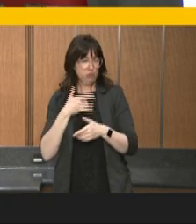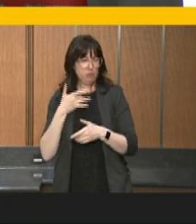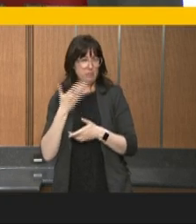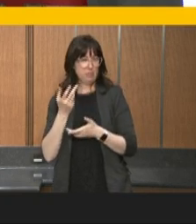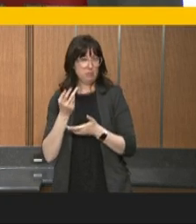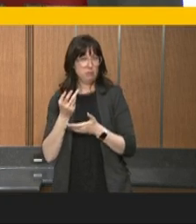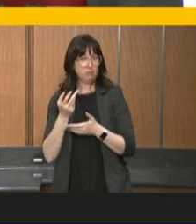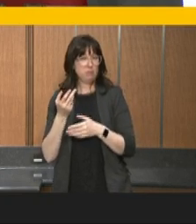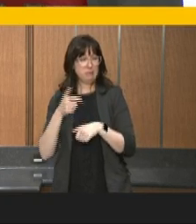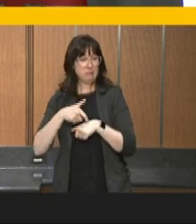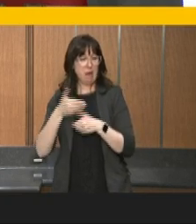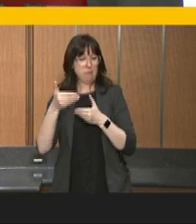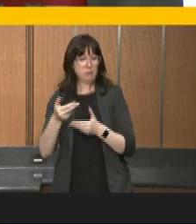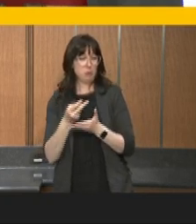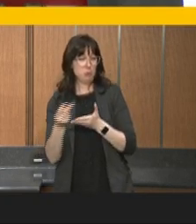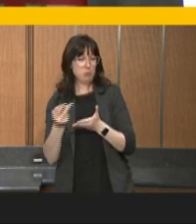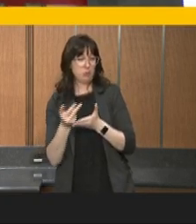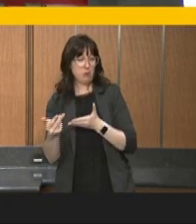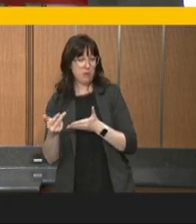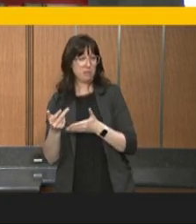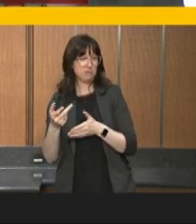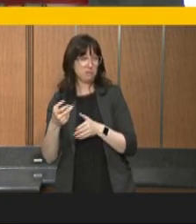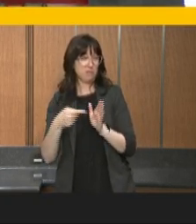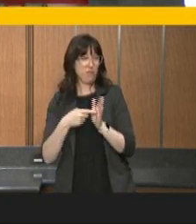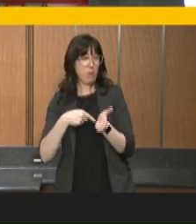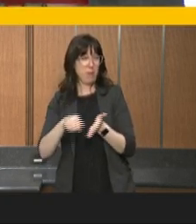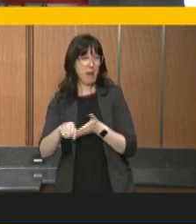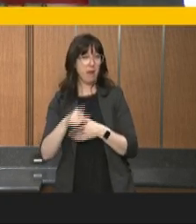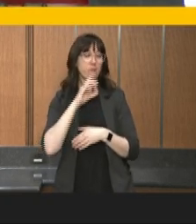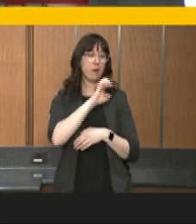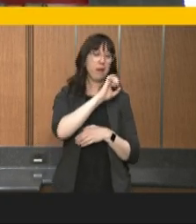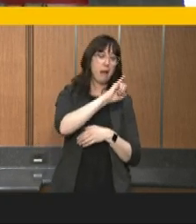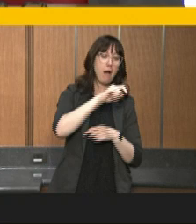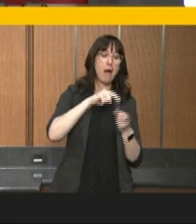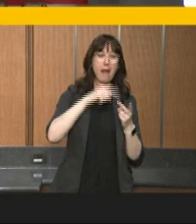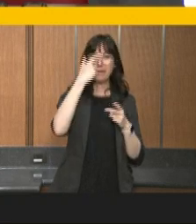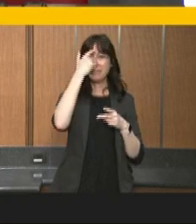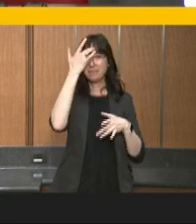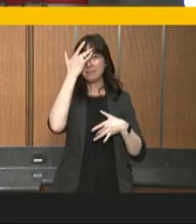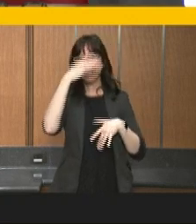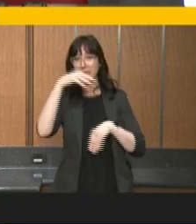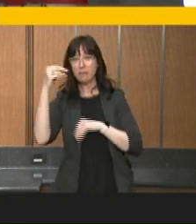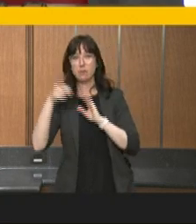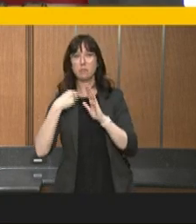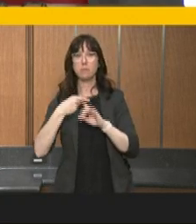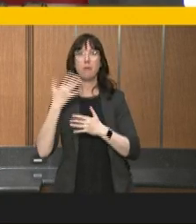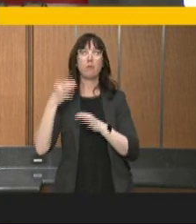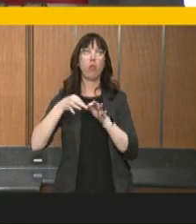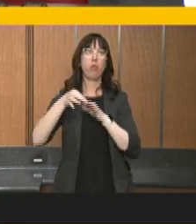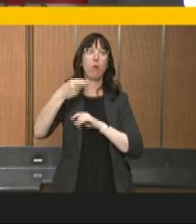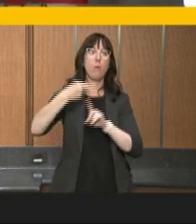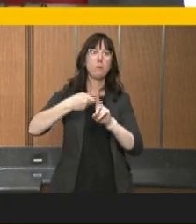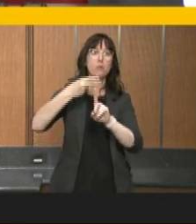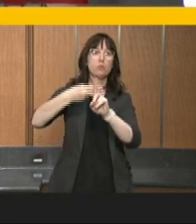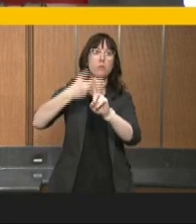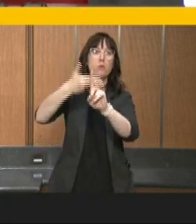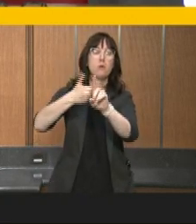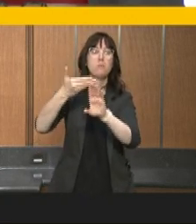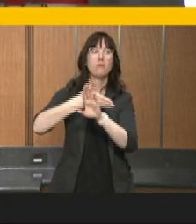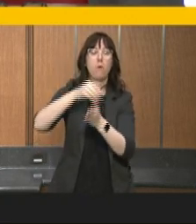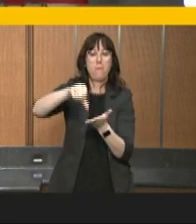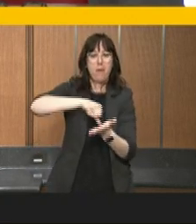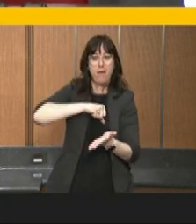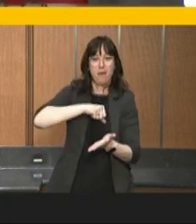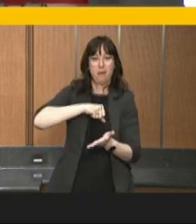two or three weeks? Because when we're talking about EI sick leave, sometimes it takes months to receive the checks, and now there will be more people.